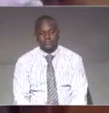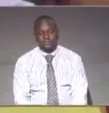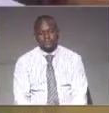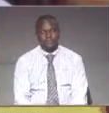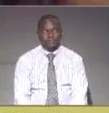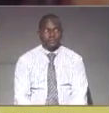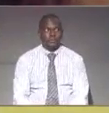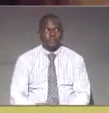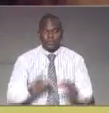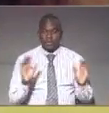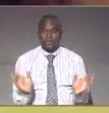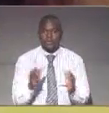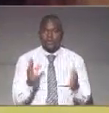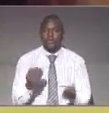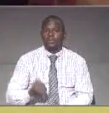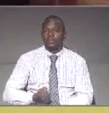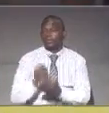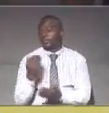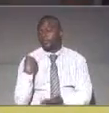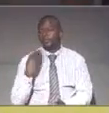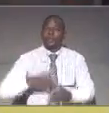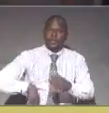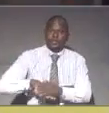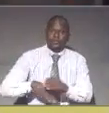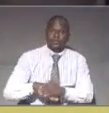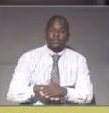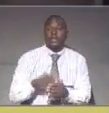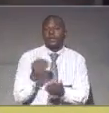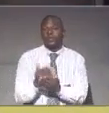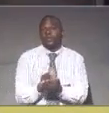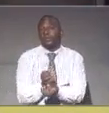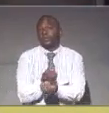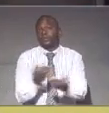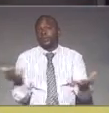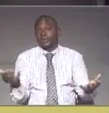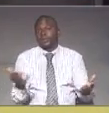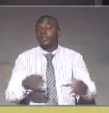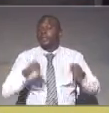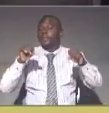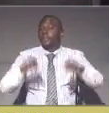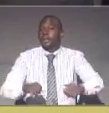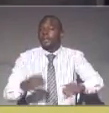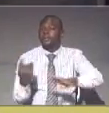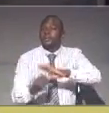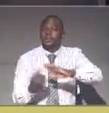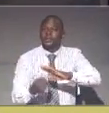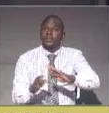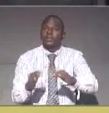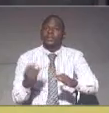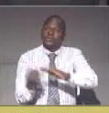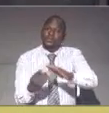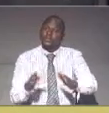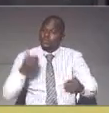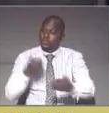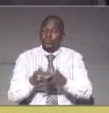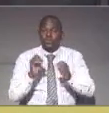We mobilize ourselves to help the former footballers because most of them, they are in bad shape. The situation is not